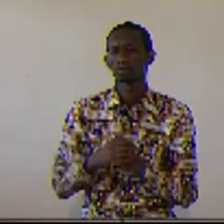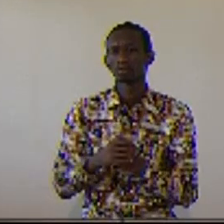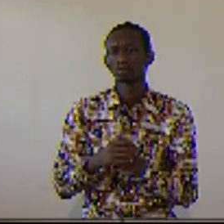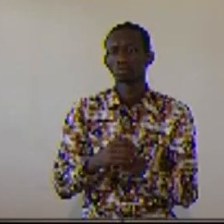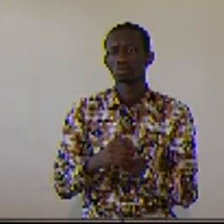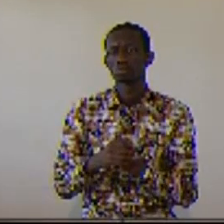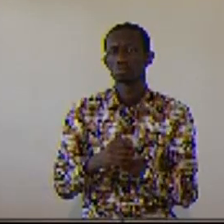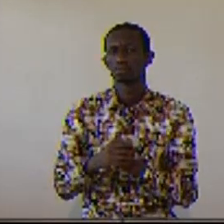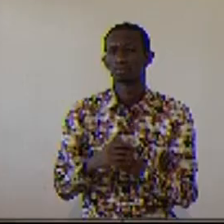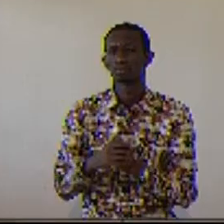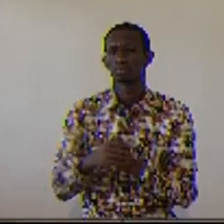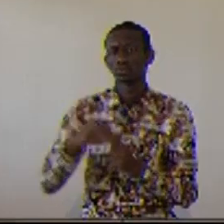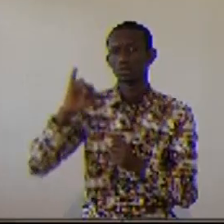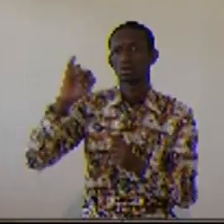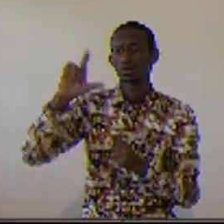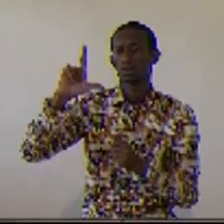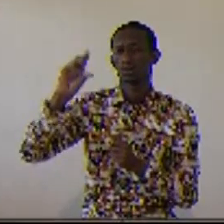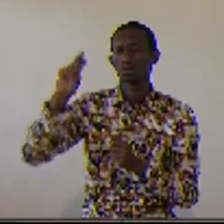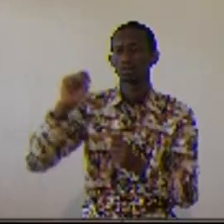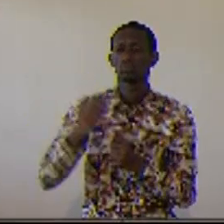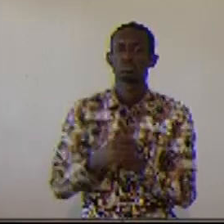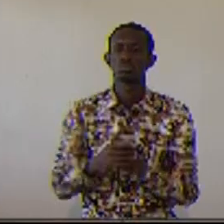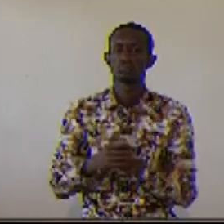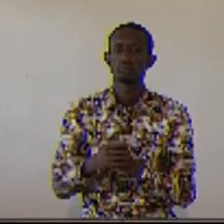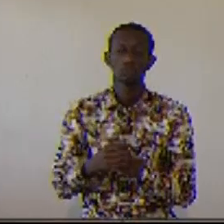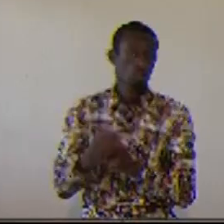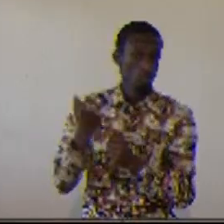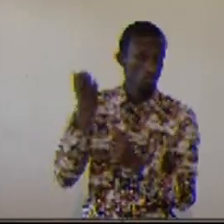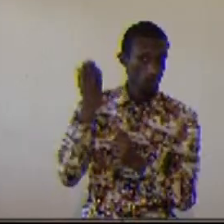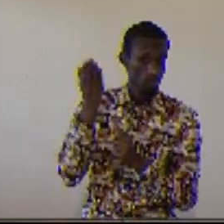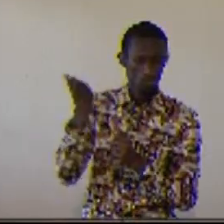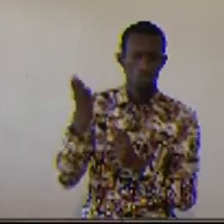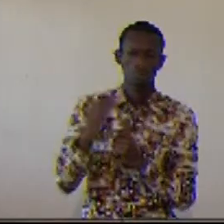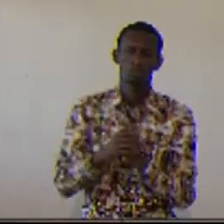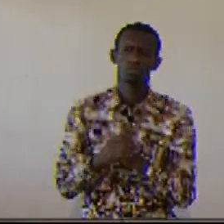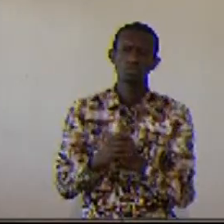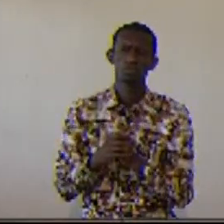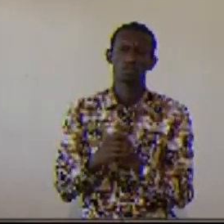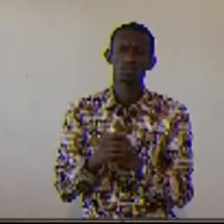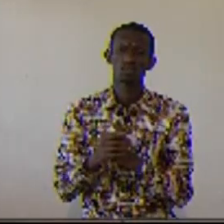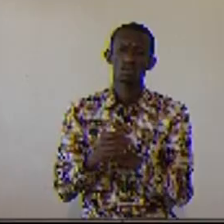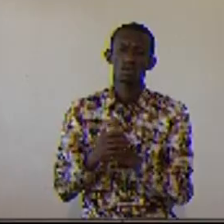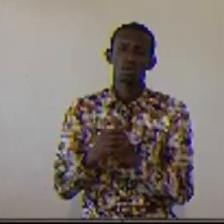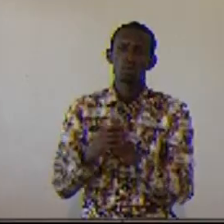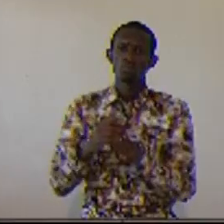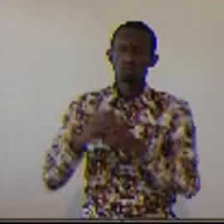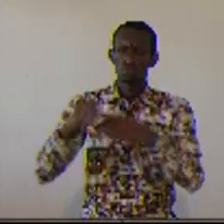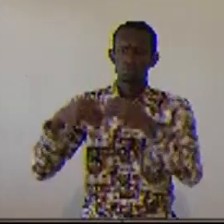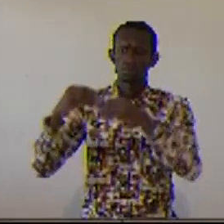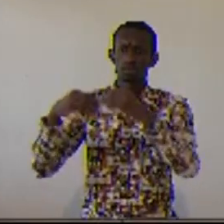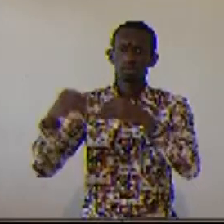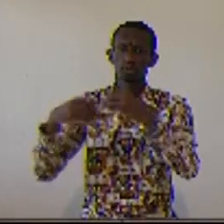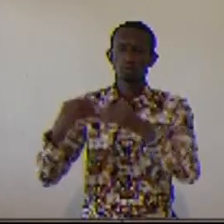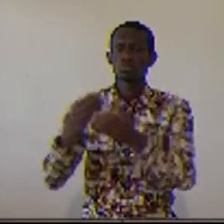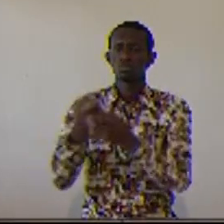Phenoxide ion. So it is stabilized by the delocalization of the negative charge, which is formed here